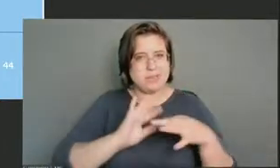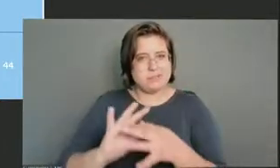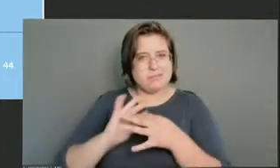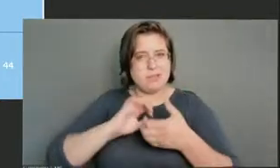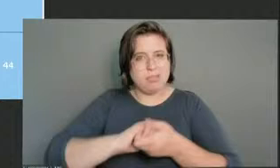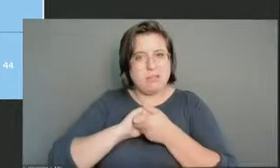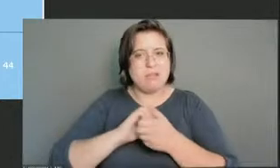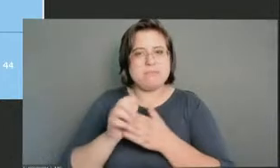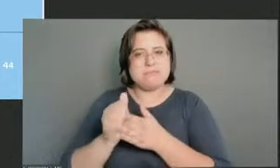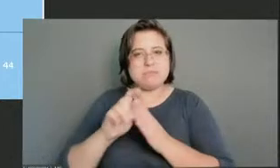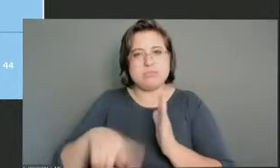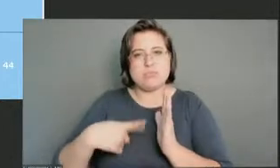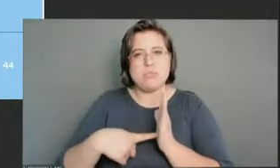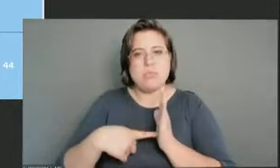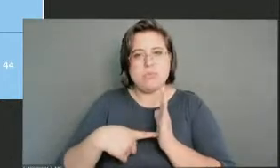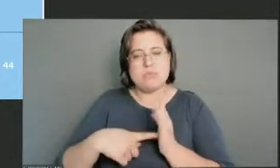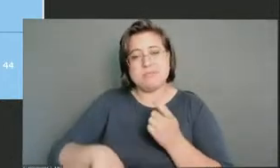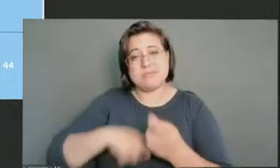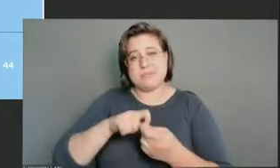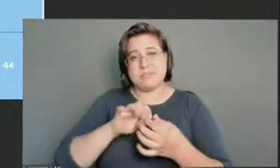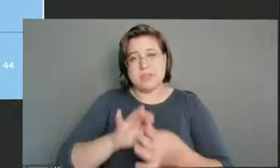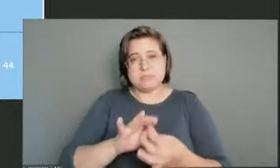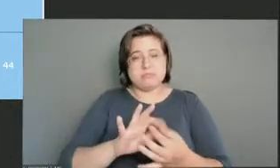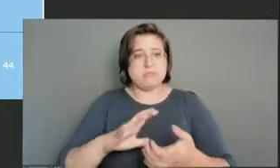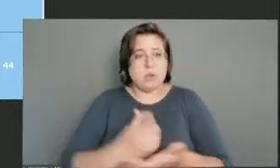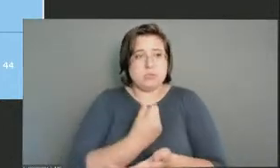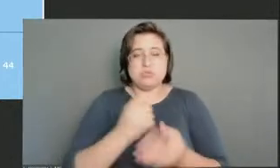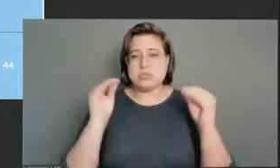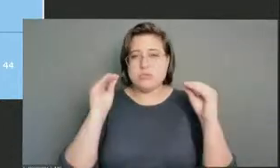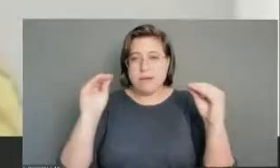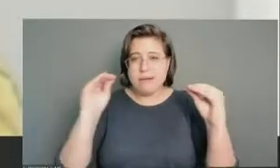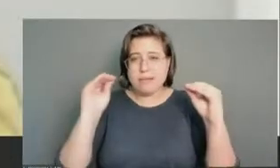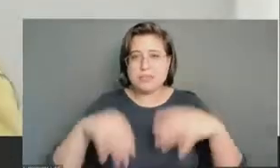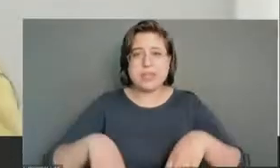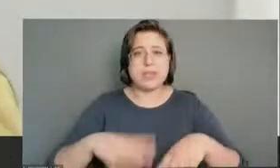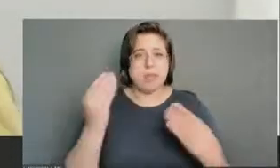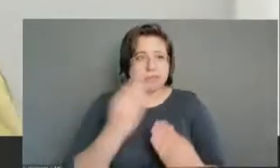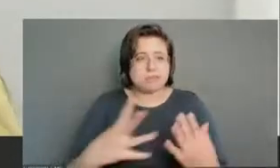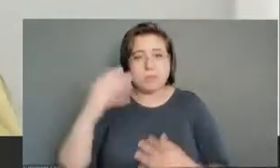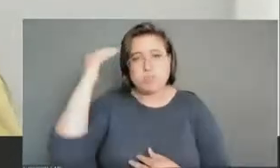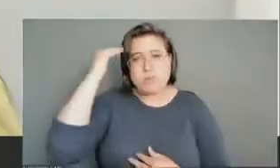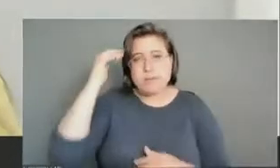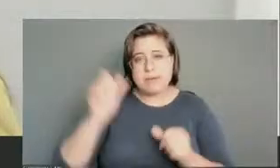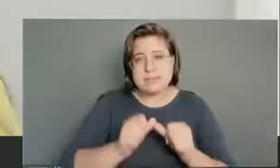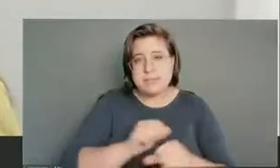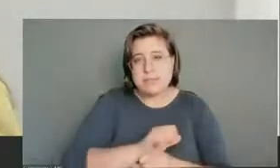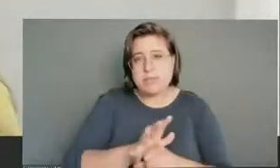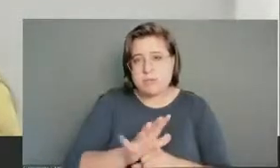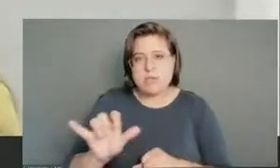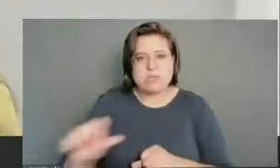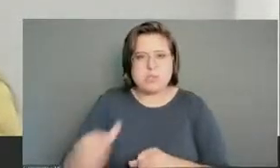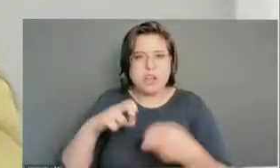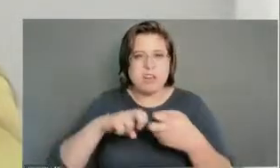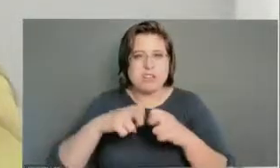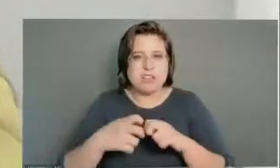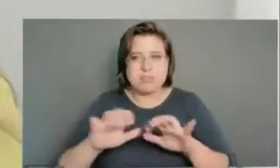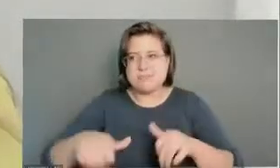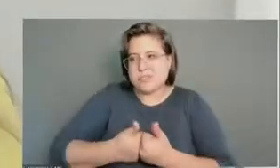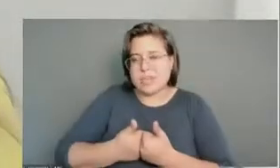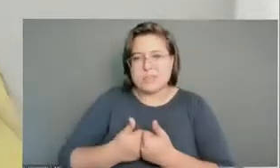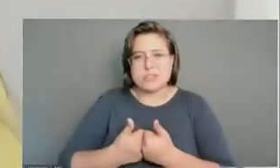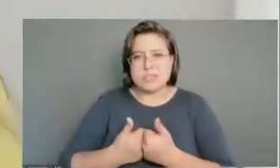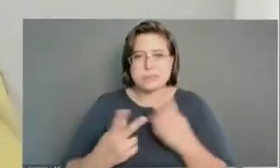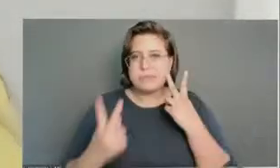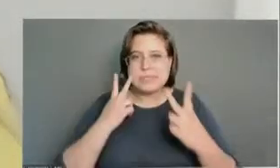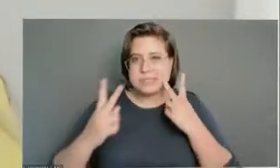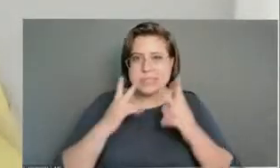leadership role, particularly around the opportunity to educate and build awareness on long COVID, as well as the other challenges that we've seen. And